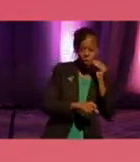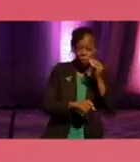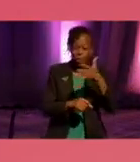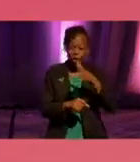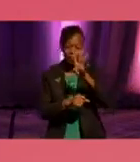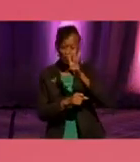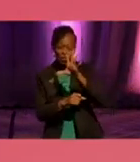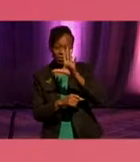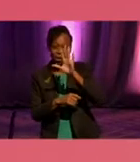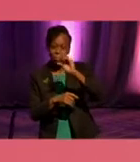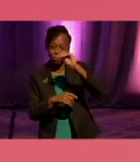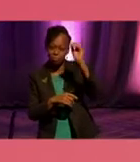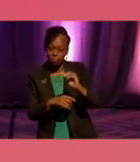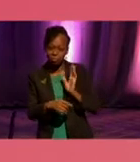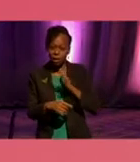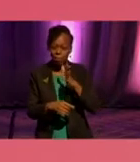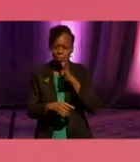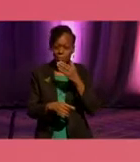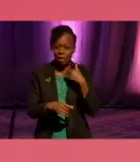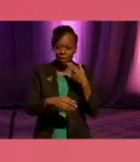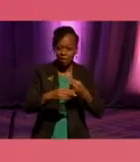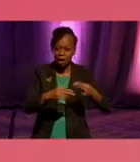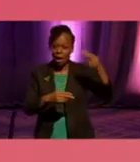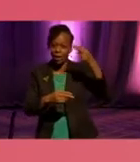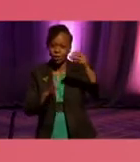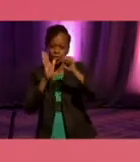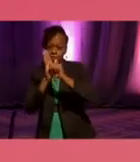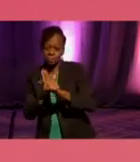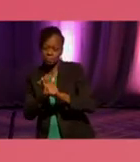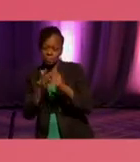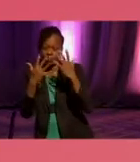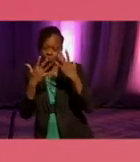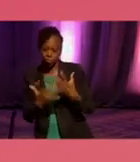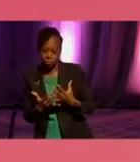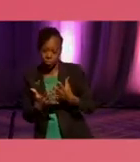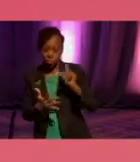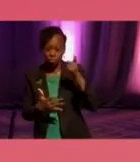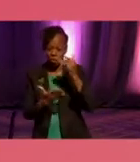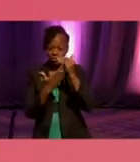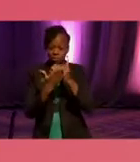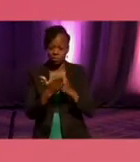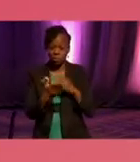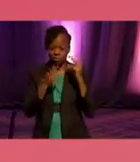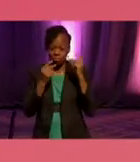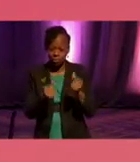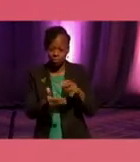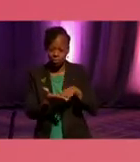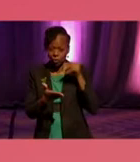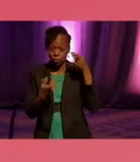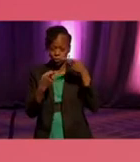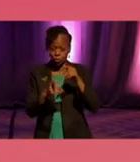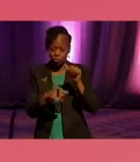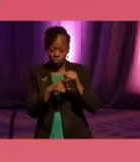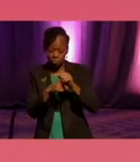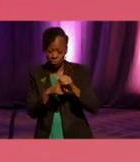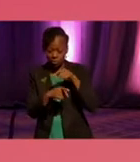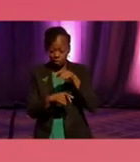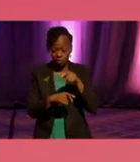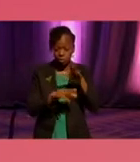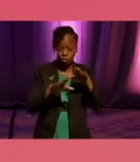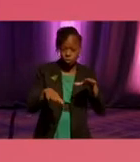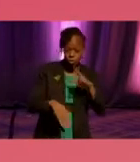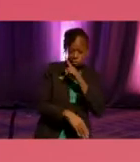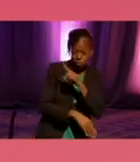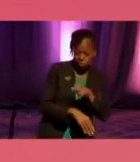mothers have elevated symptoms of depression. One of the lessons that I quickly learned during my training at Children's National is that